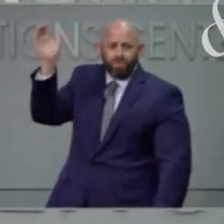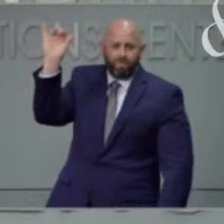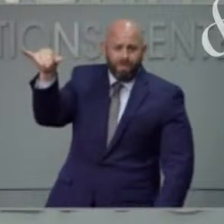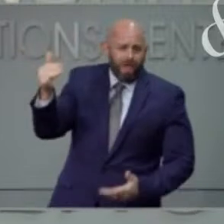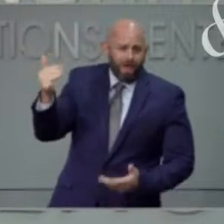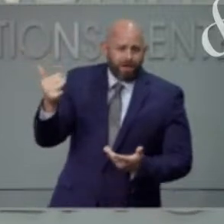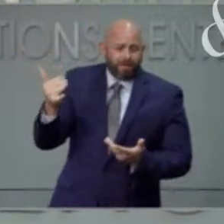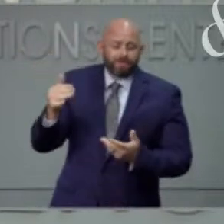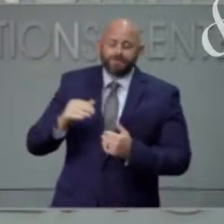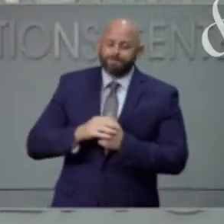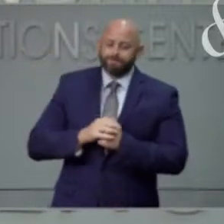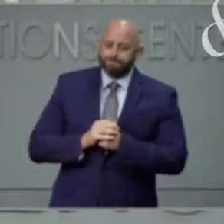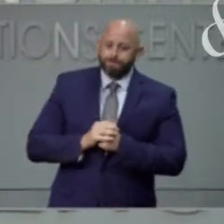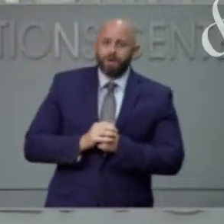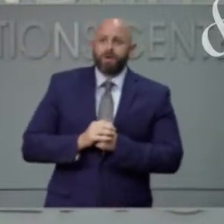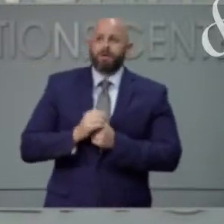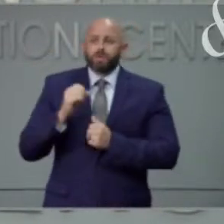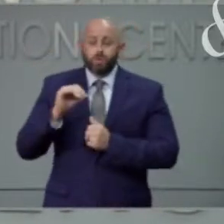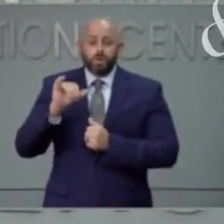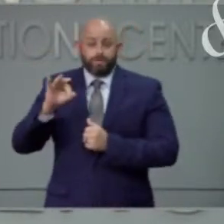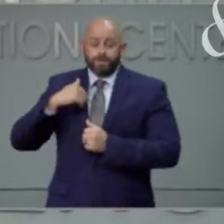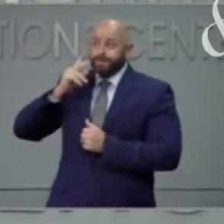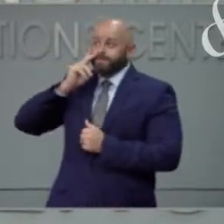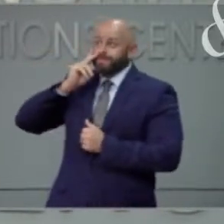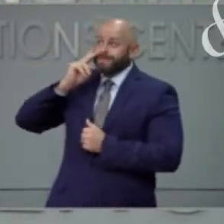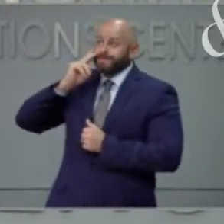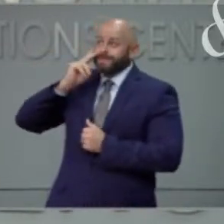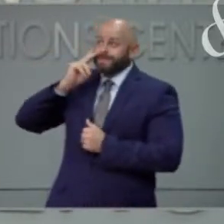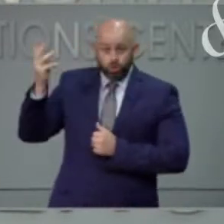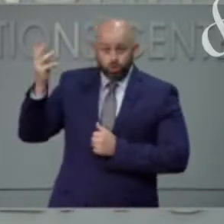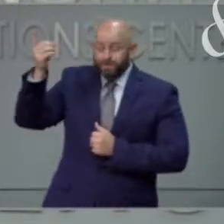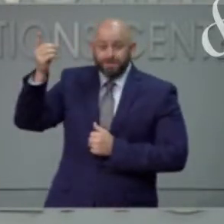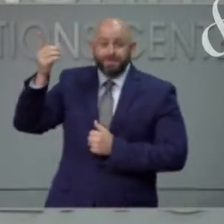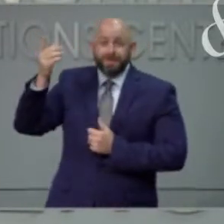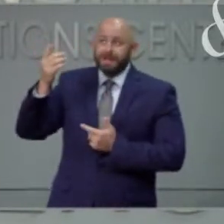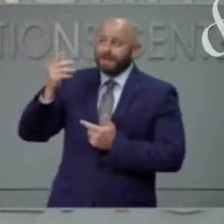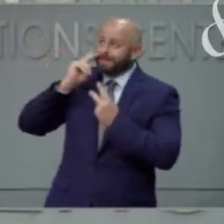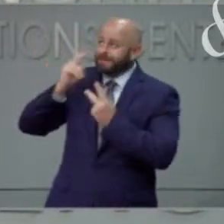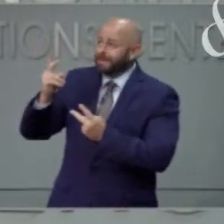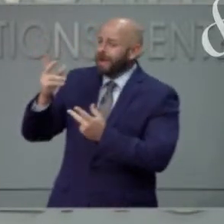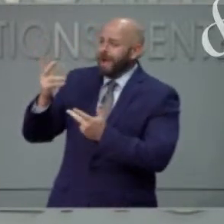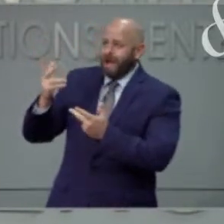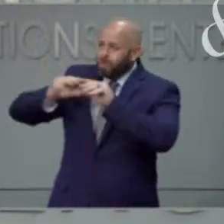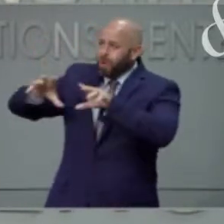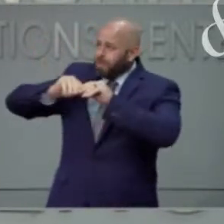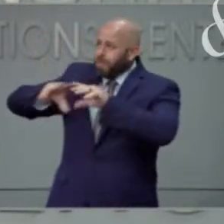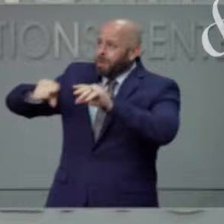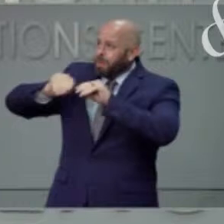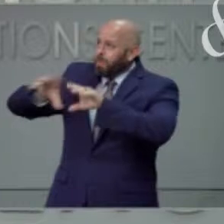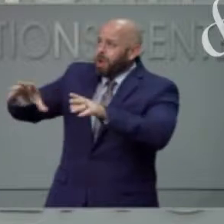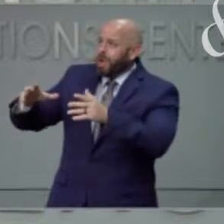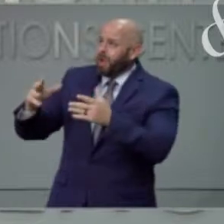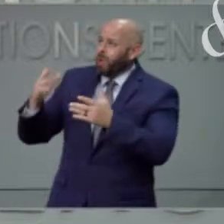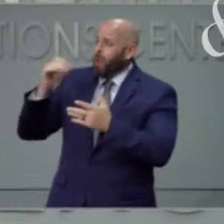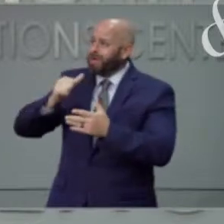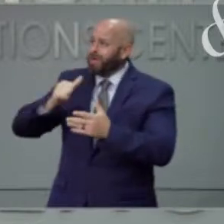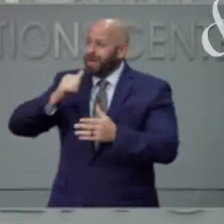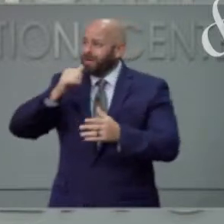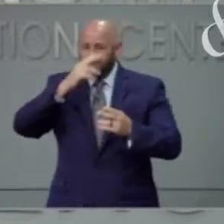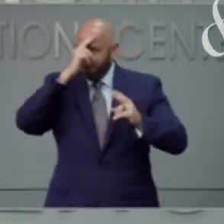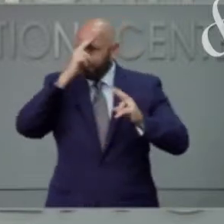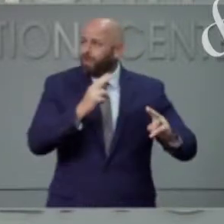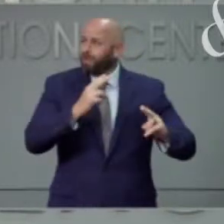that's just the wrong signal to be sending when we know that it is scientifically proven that we can slow